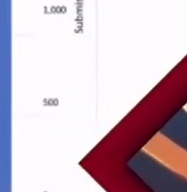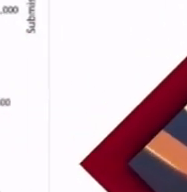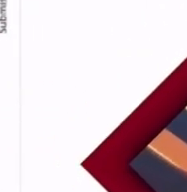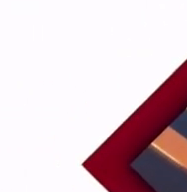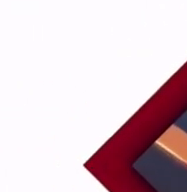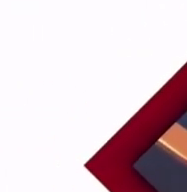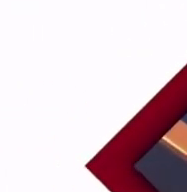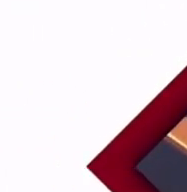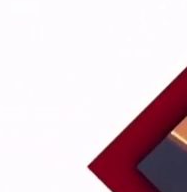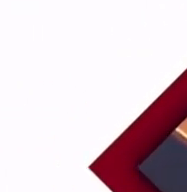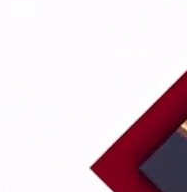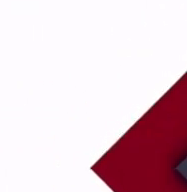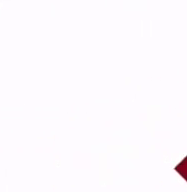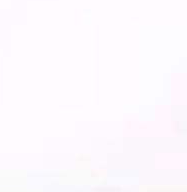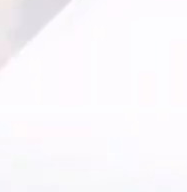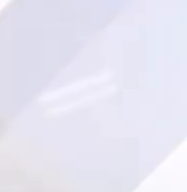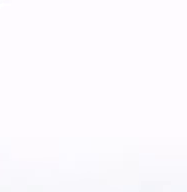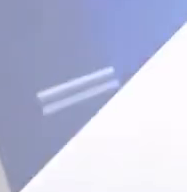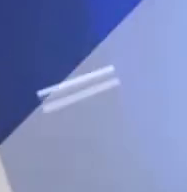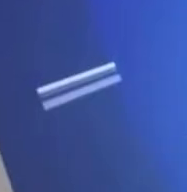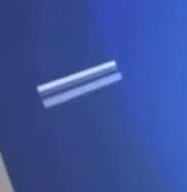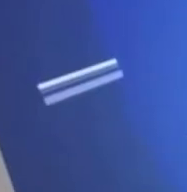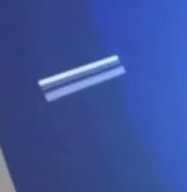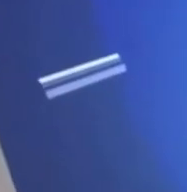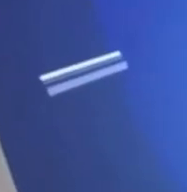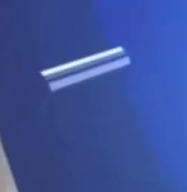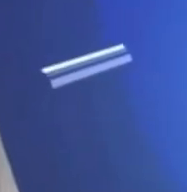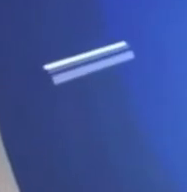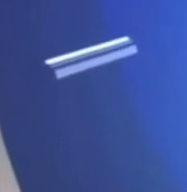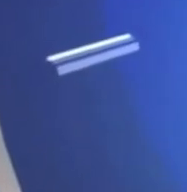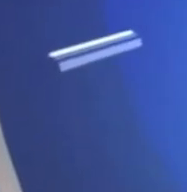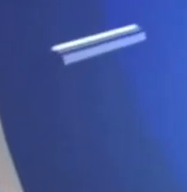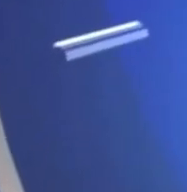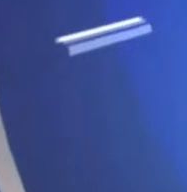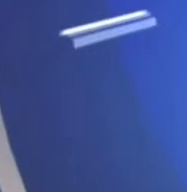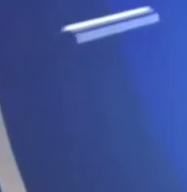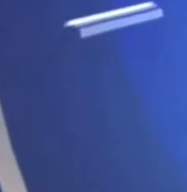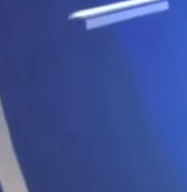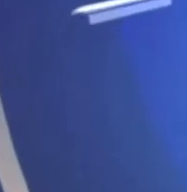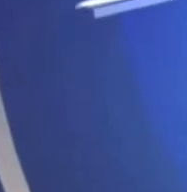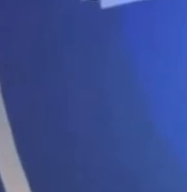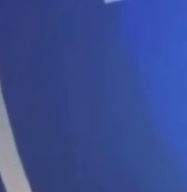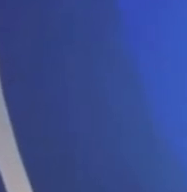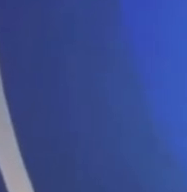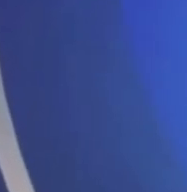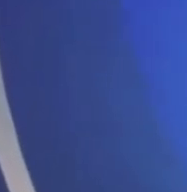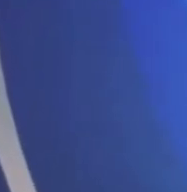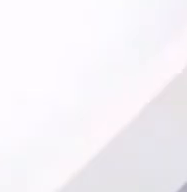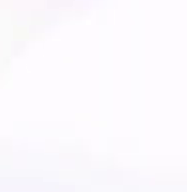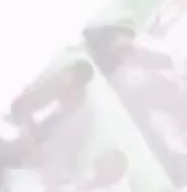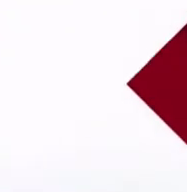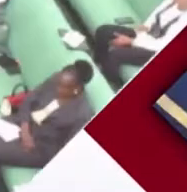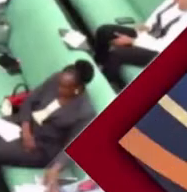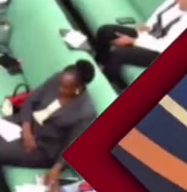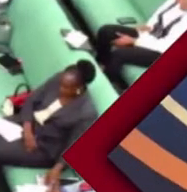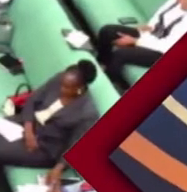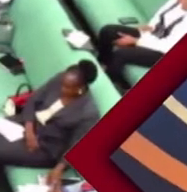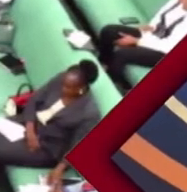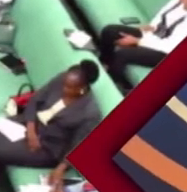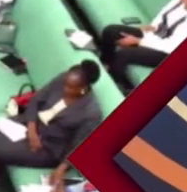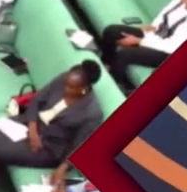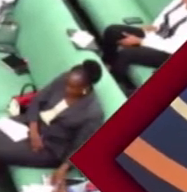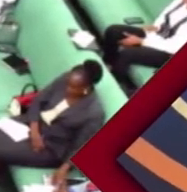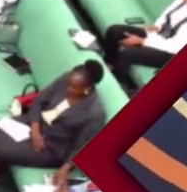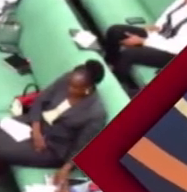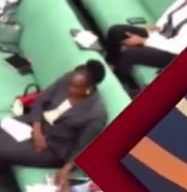trillion Ugandan shillings, marking a significant increase of 3 trillion from the previous financial year. With a supplementary budget approval of 15